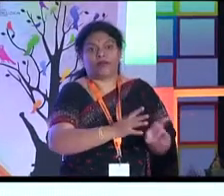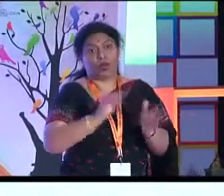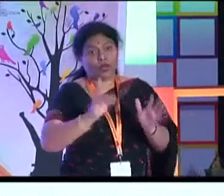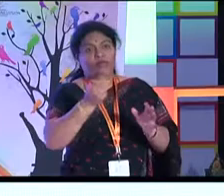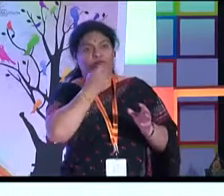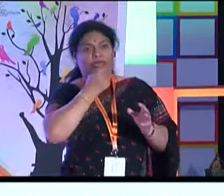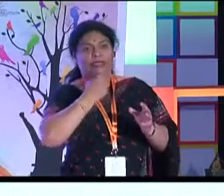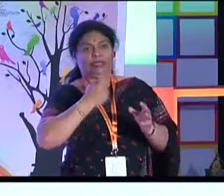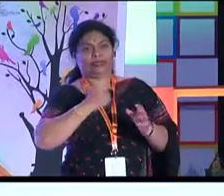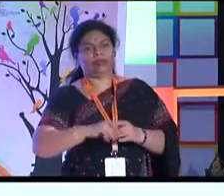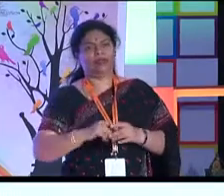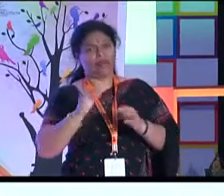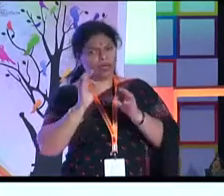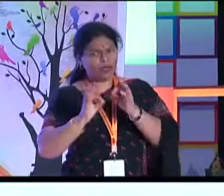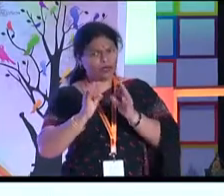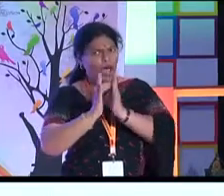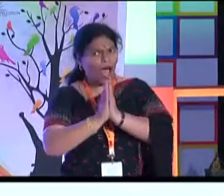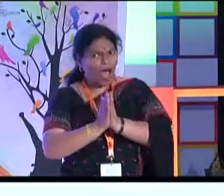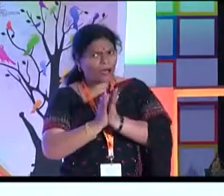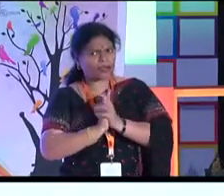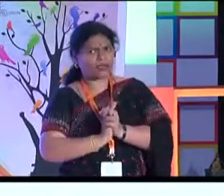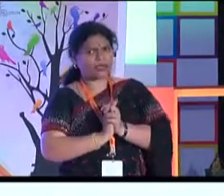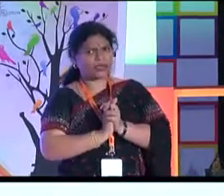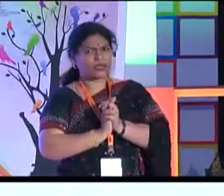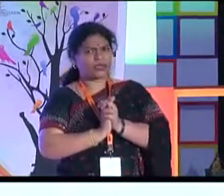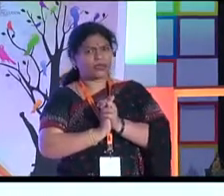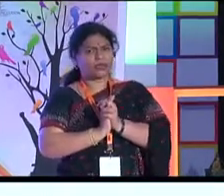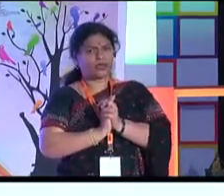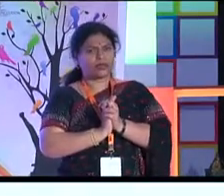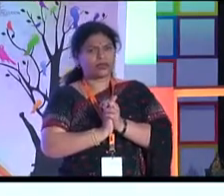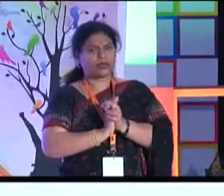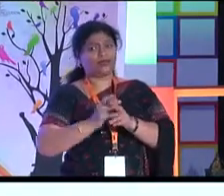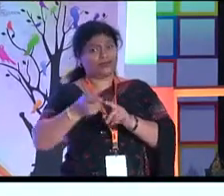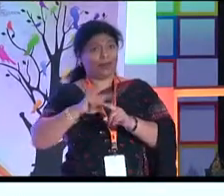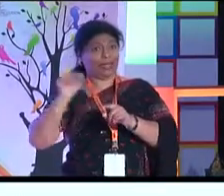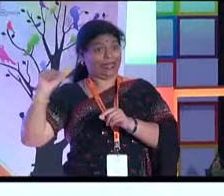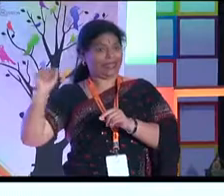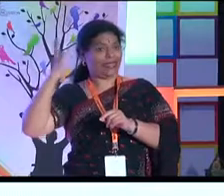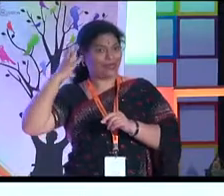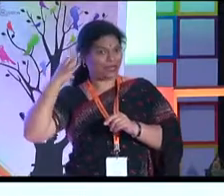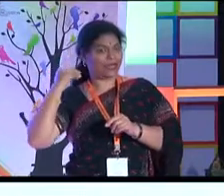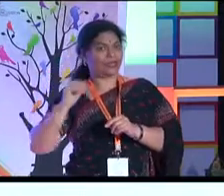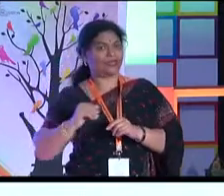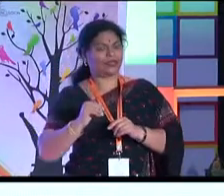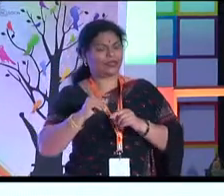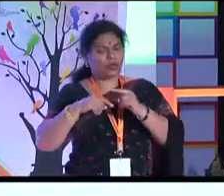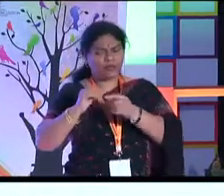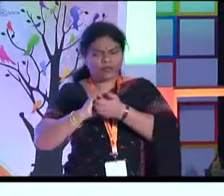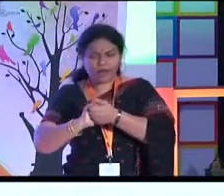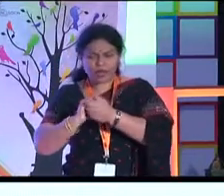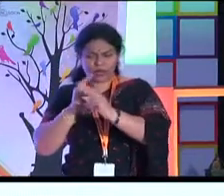Now, if I actually ask around, I can tell you, and this is from my experience, when I talk to my